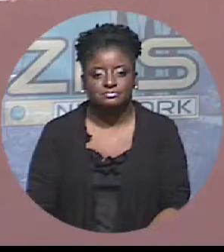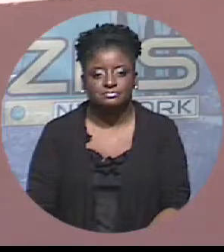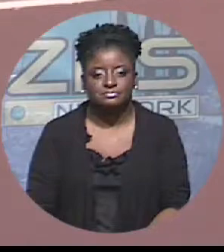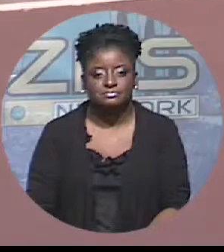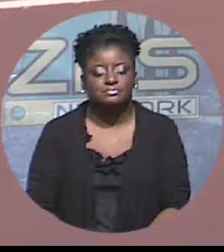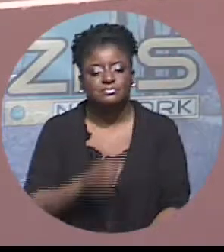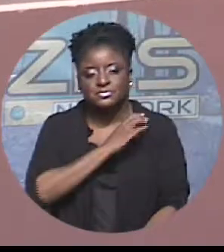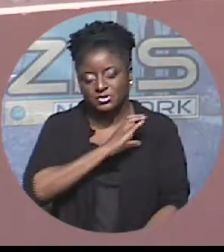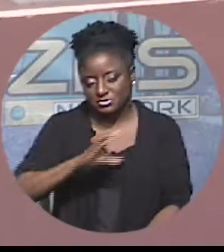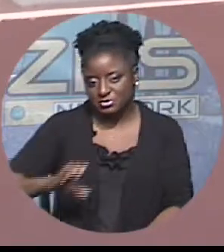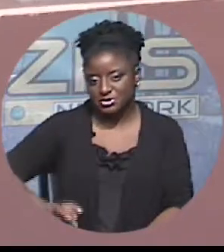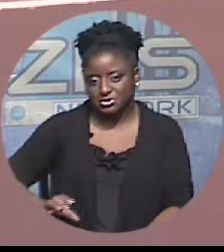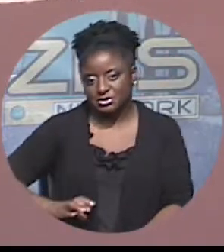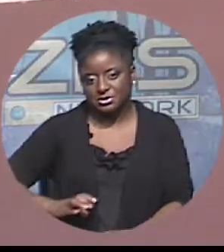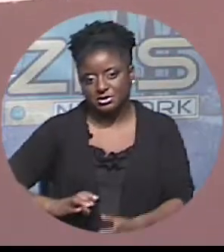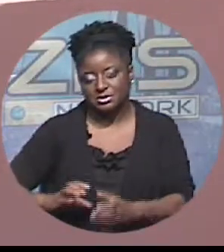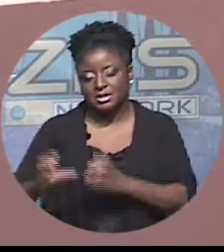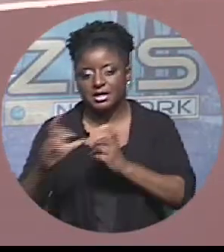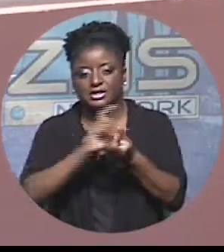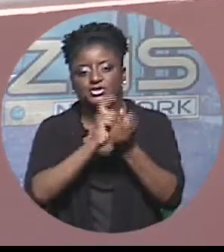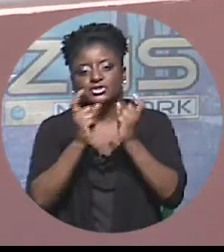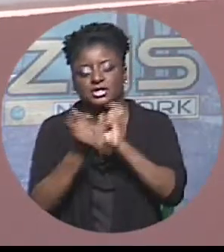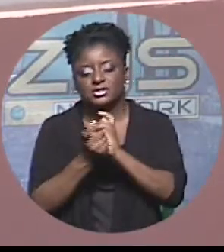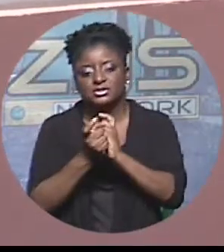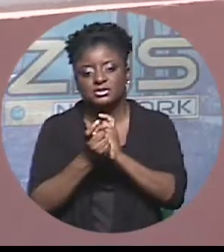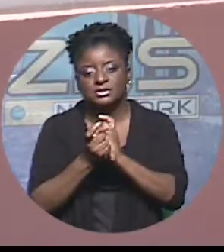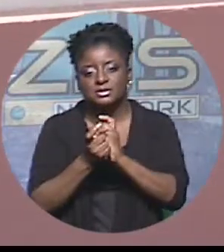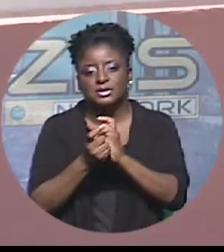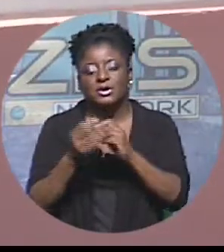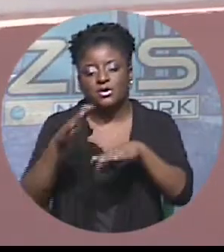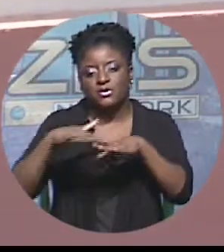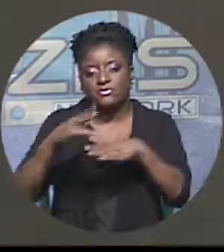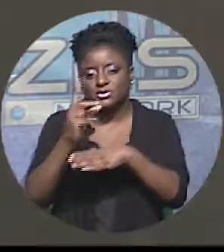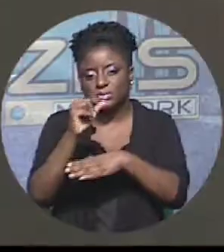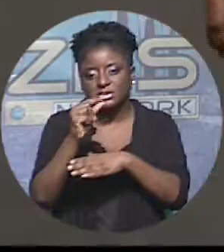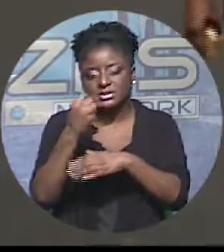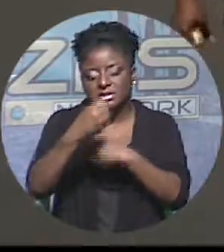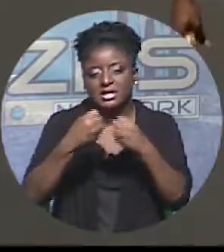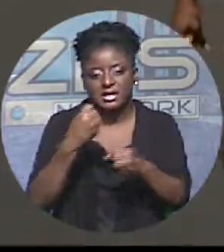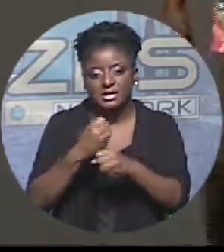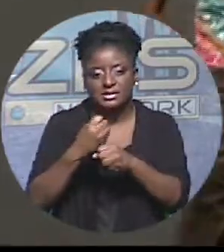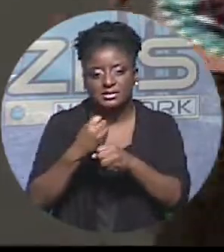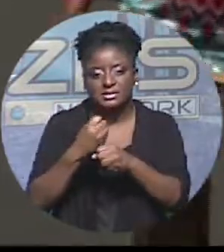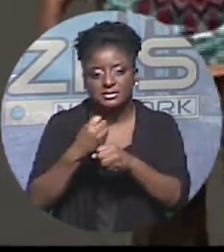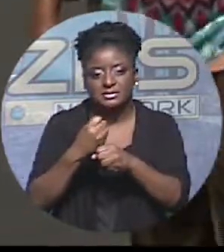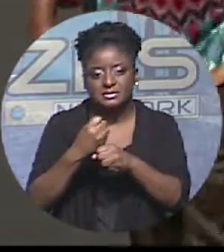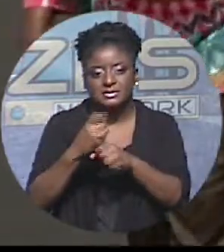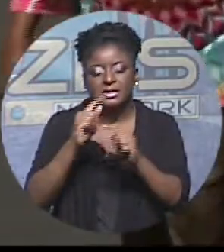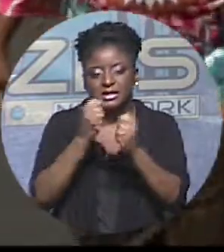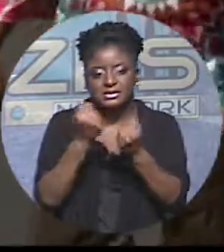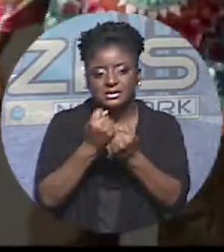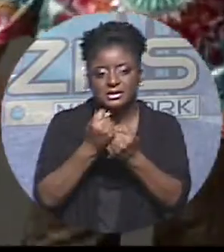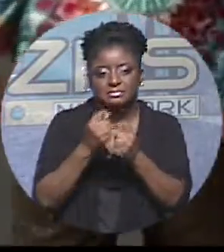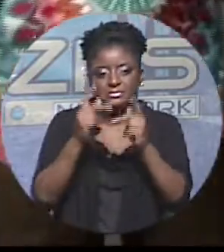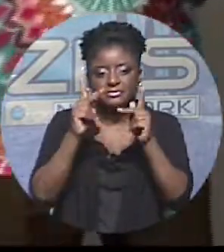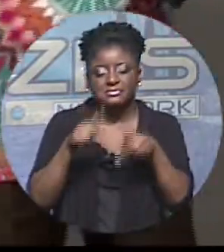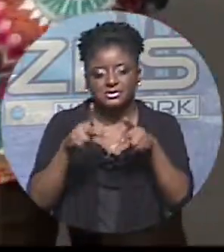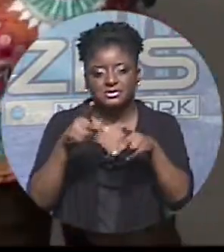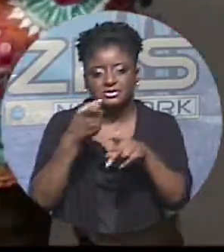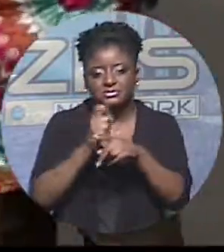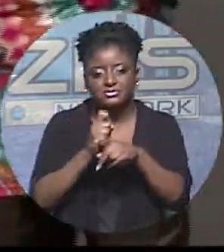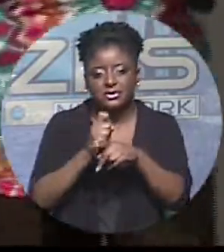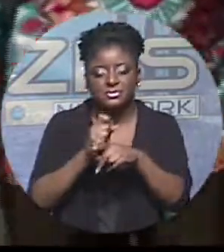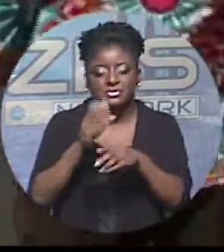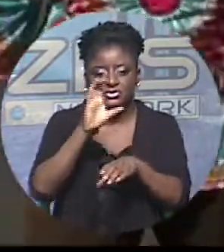It's a Christian exchange that stems the last 20 years. A team of missionaries from Family Life Church in San Antonio, Texas, visiting with the Creative